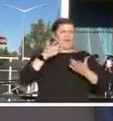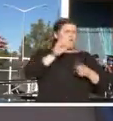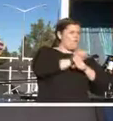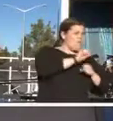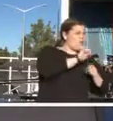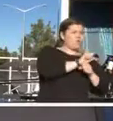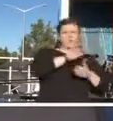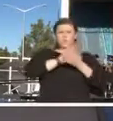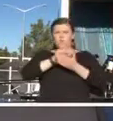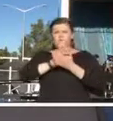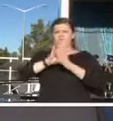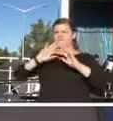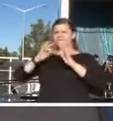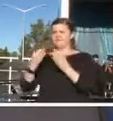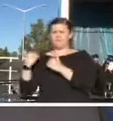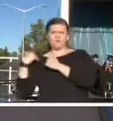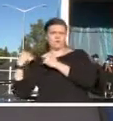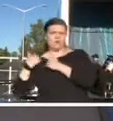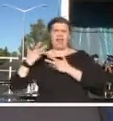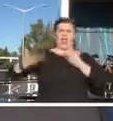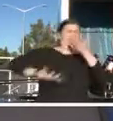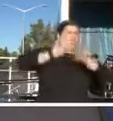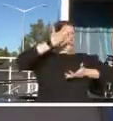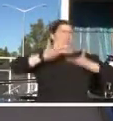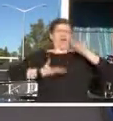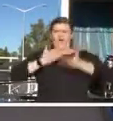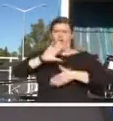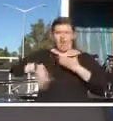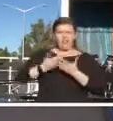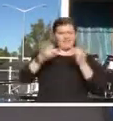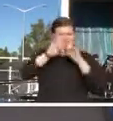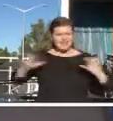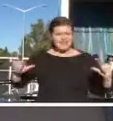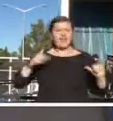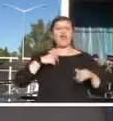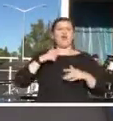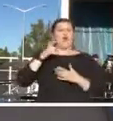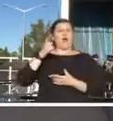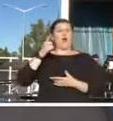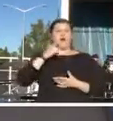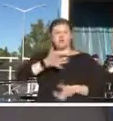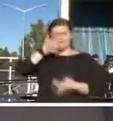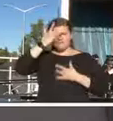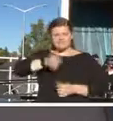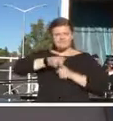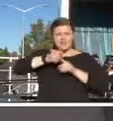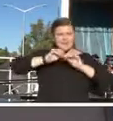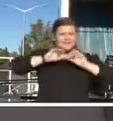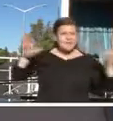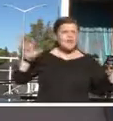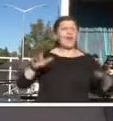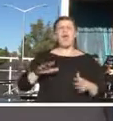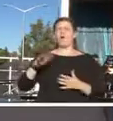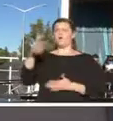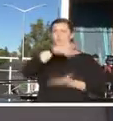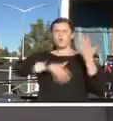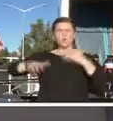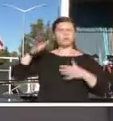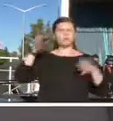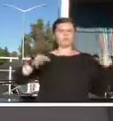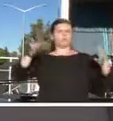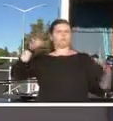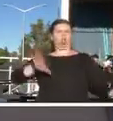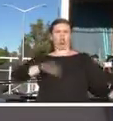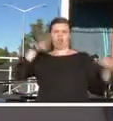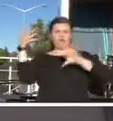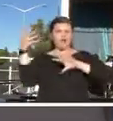family responsibilities during a global pandemic, social upheaval and unrest, all while being Zoom fatigued in your